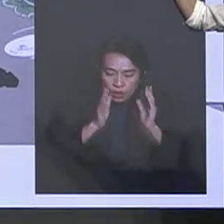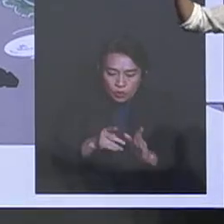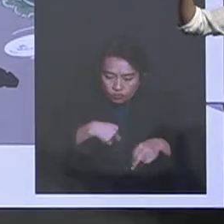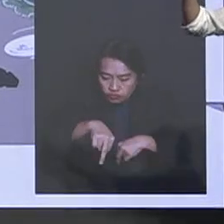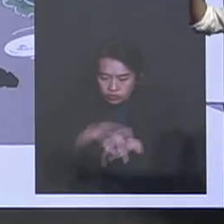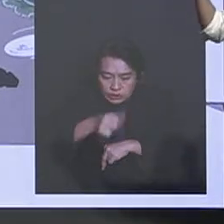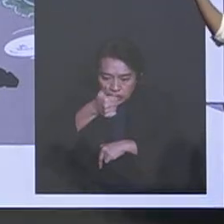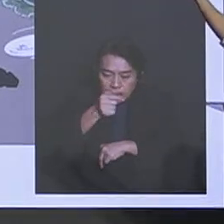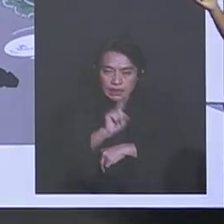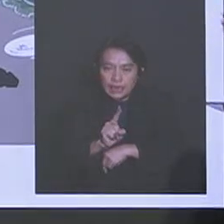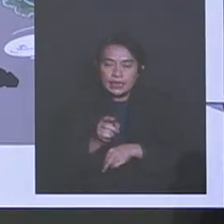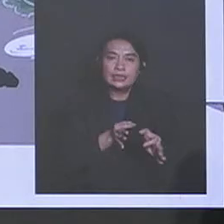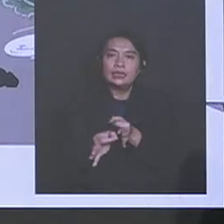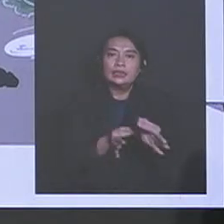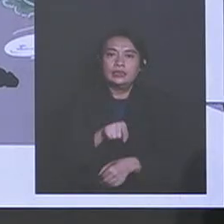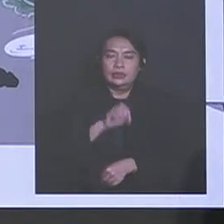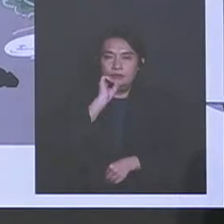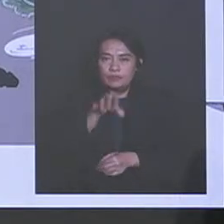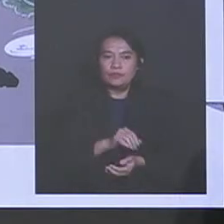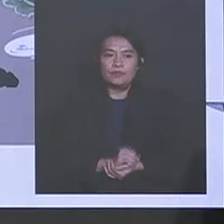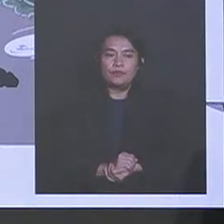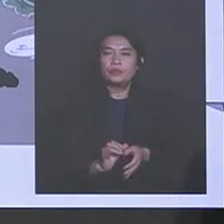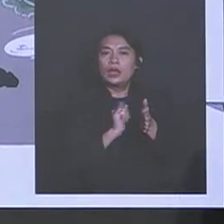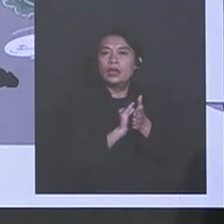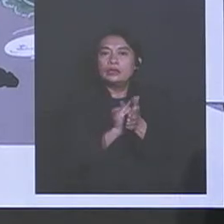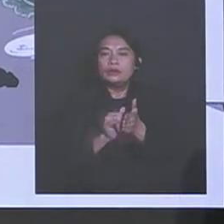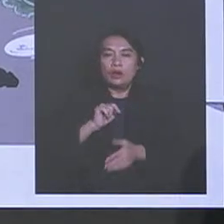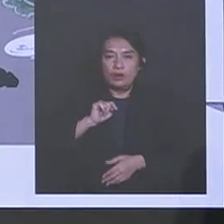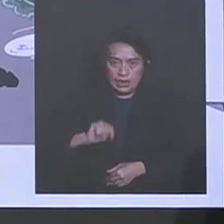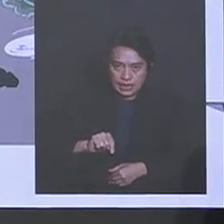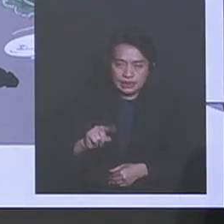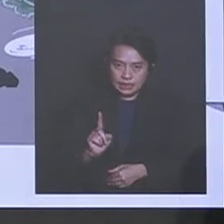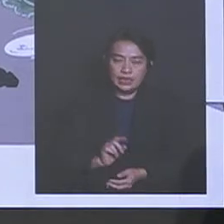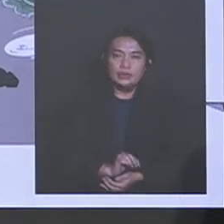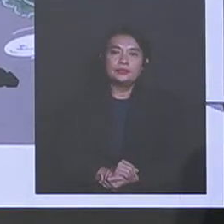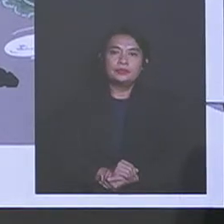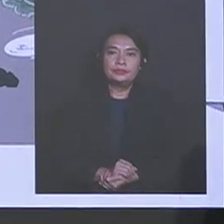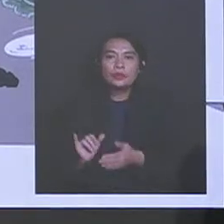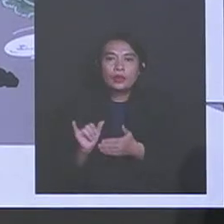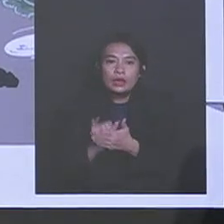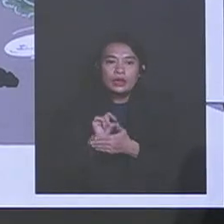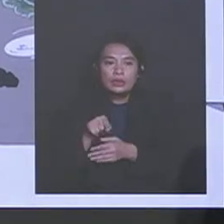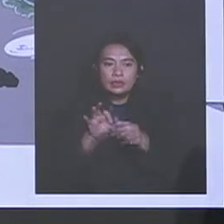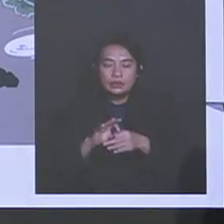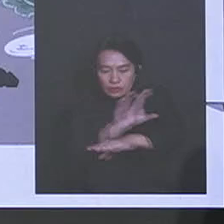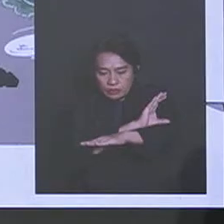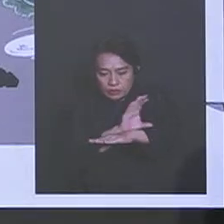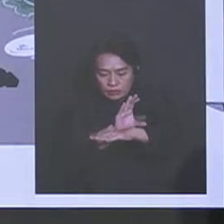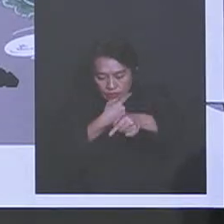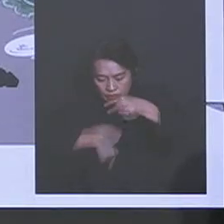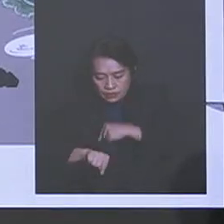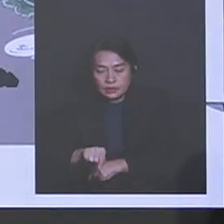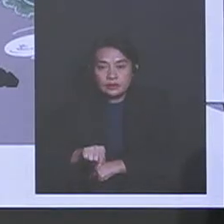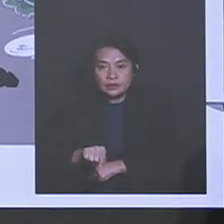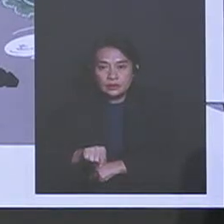we have about 700 miles of this space that's often underutilized.